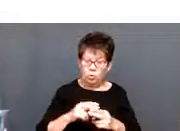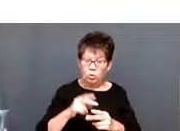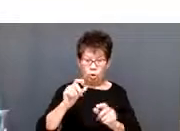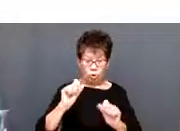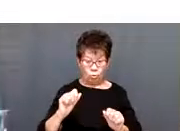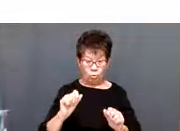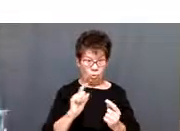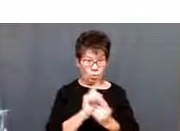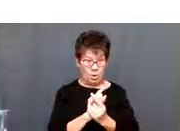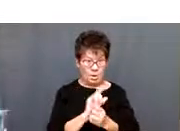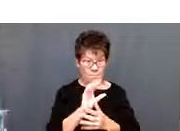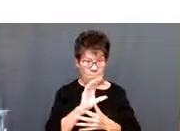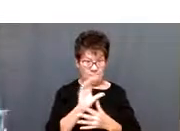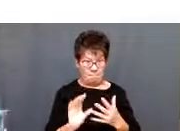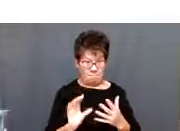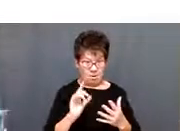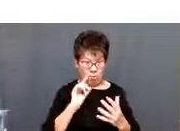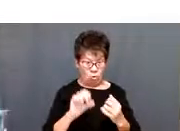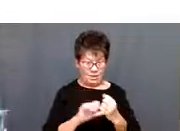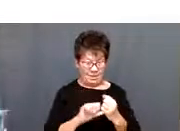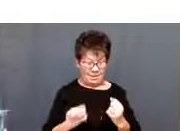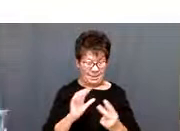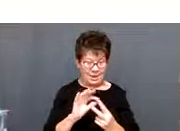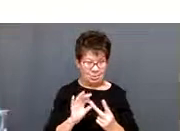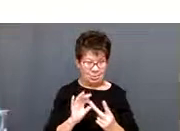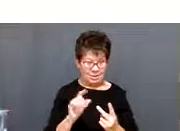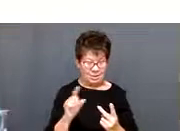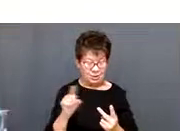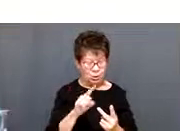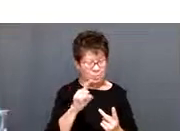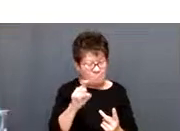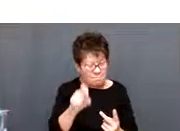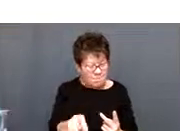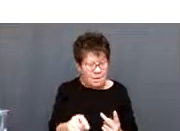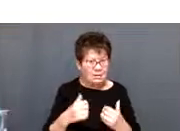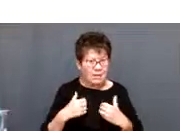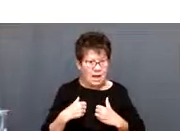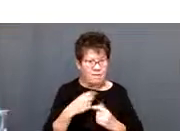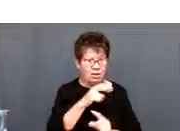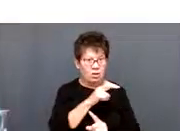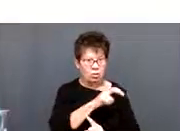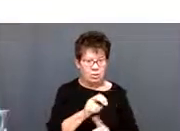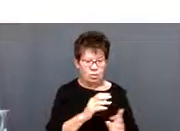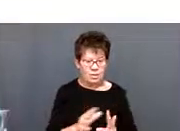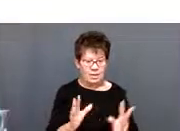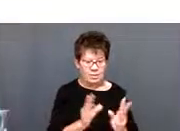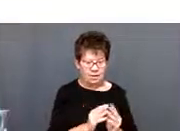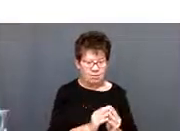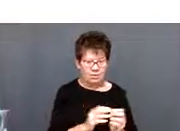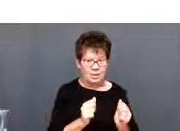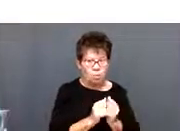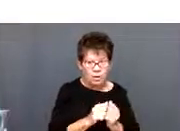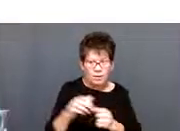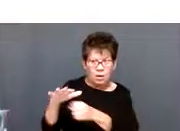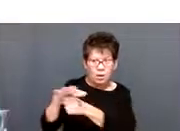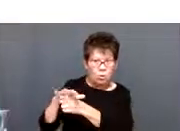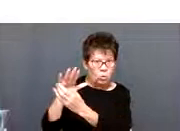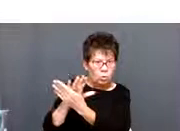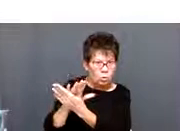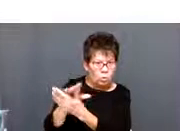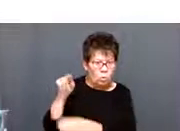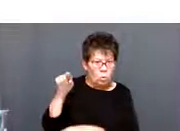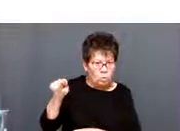eligible for the TEIS extended option, you must have a transition planning conference with your local school district. So you will